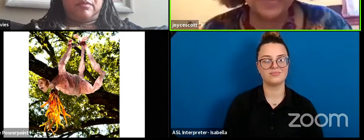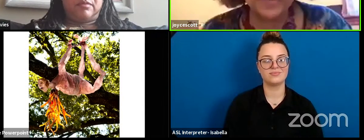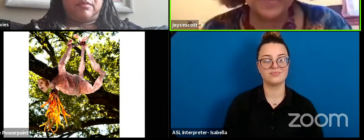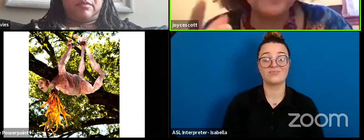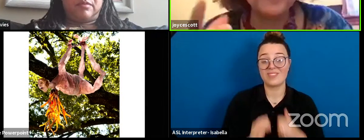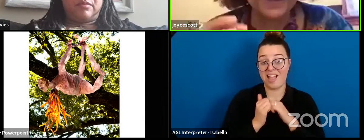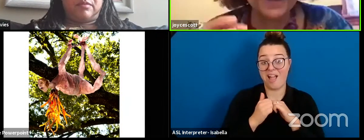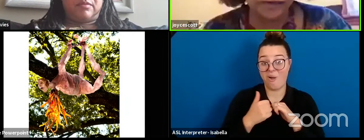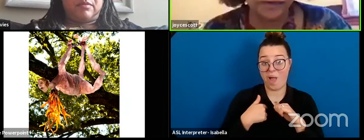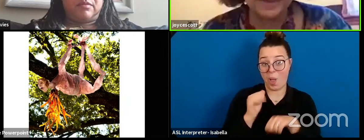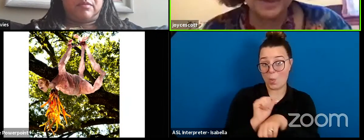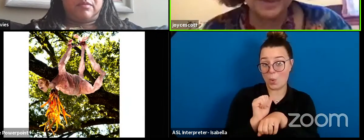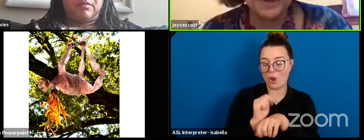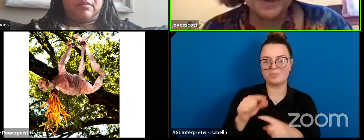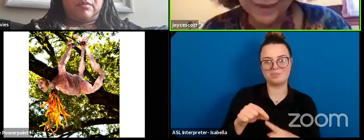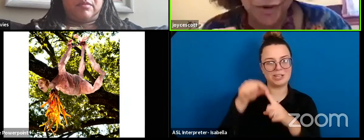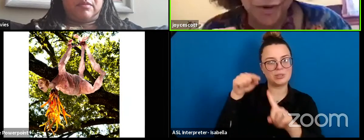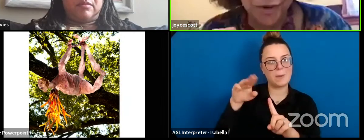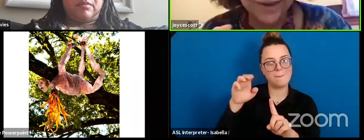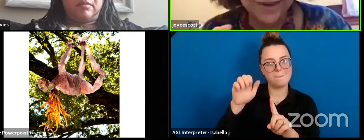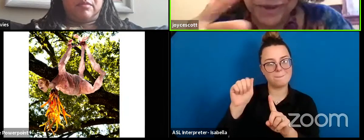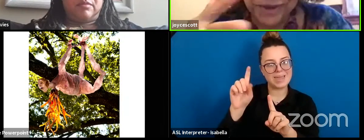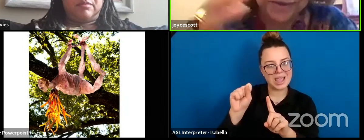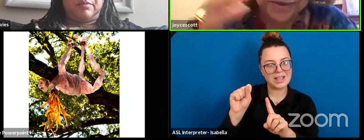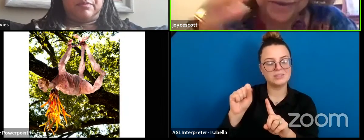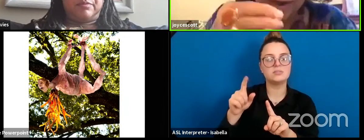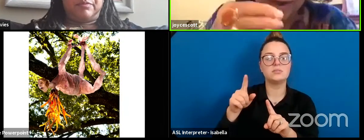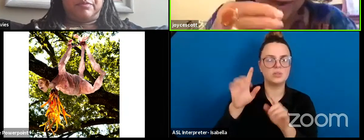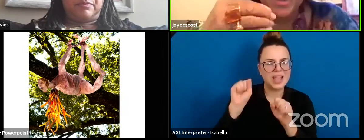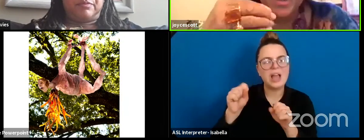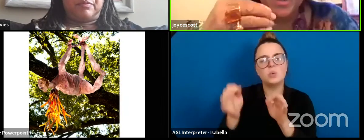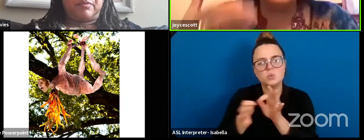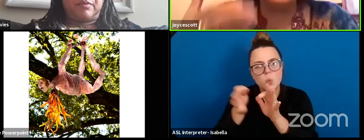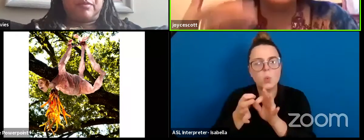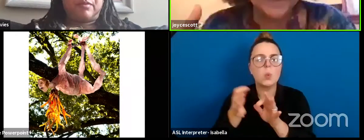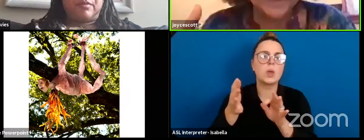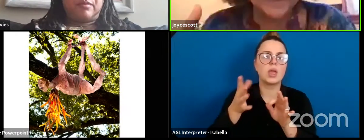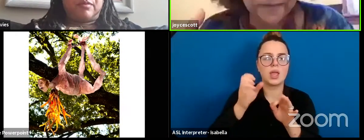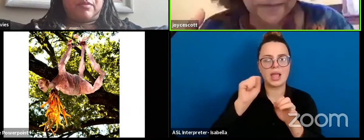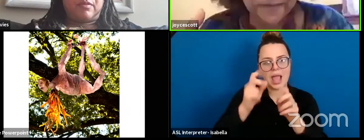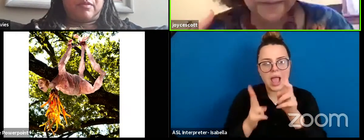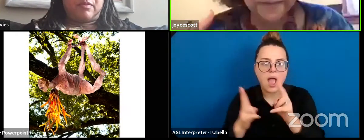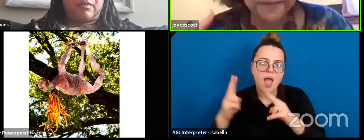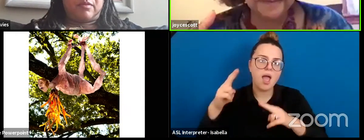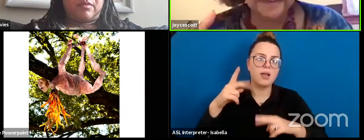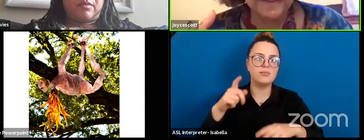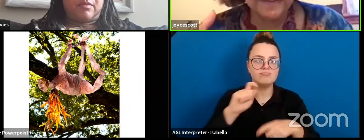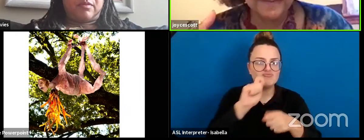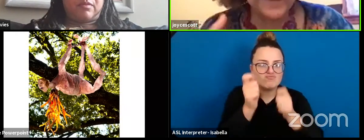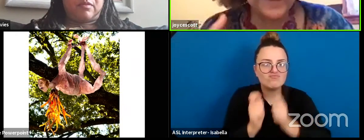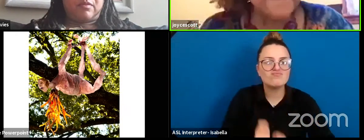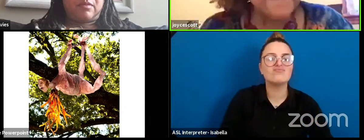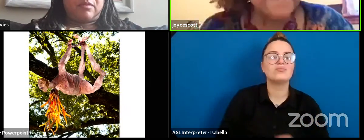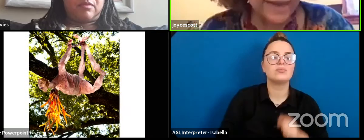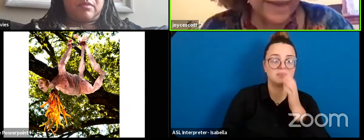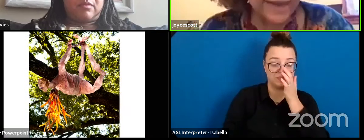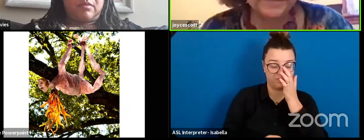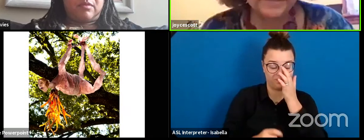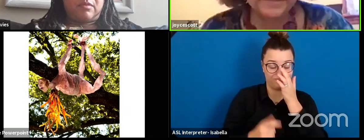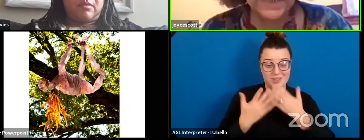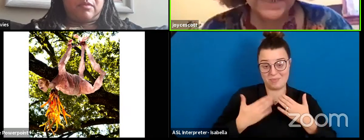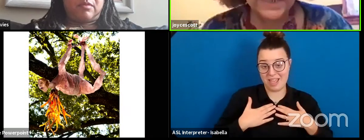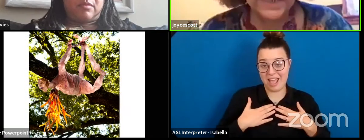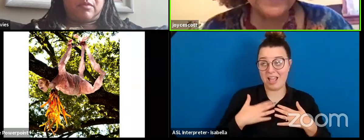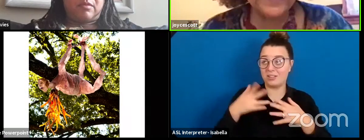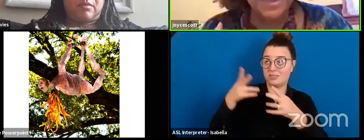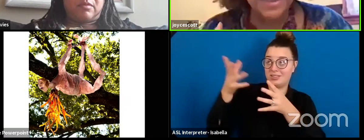is very flexible, it is sewing. You can cut it and revisit it. Is that I may take